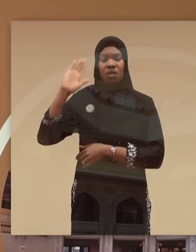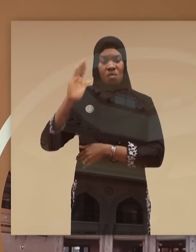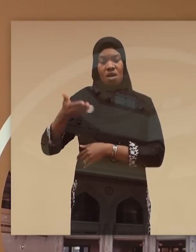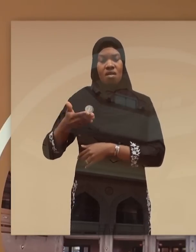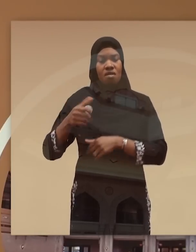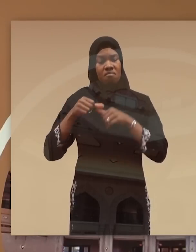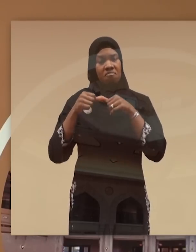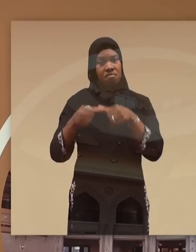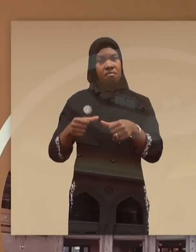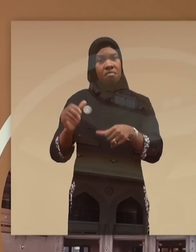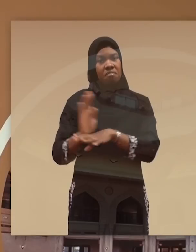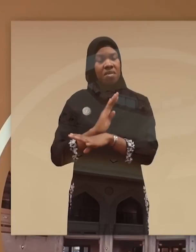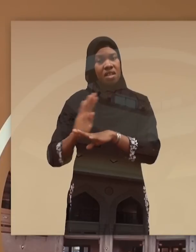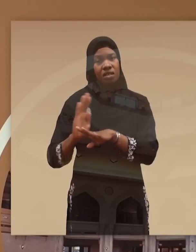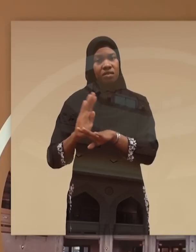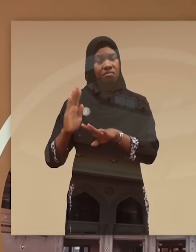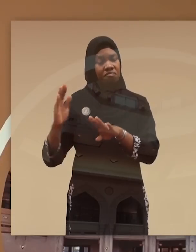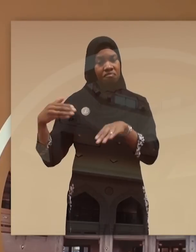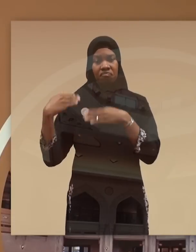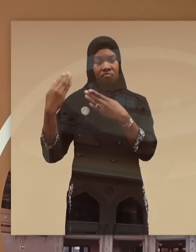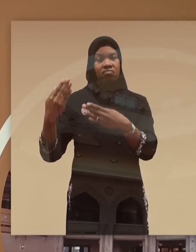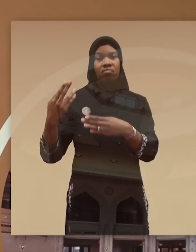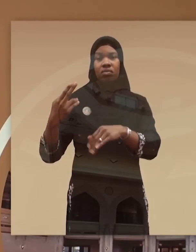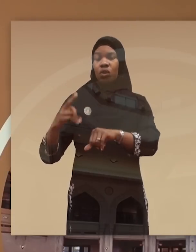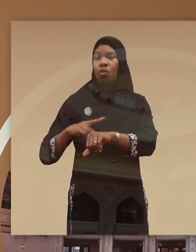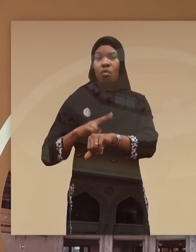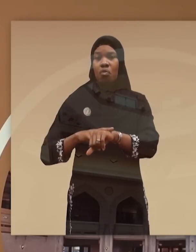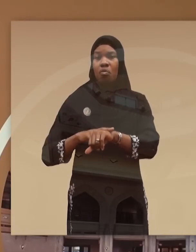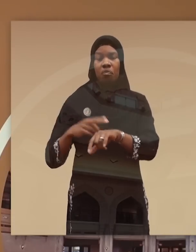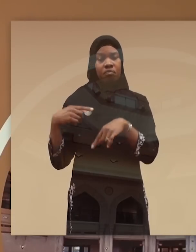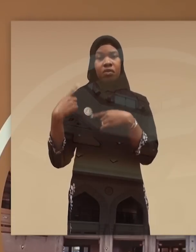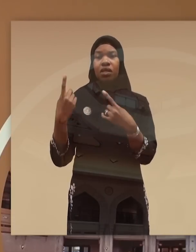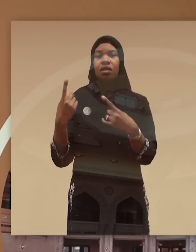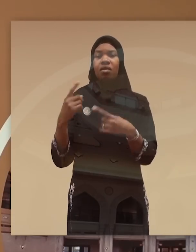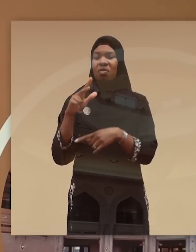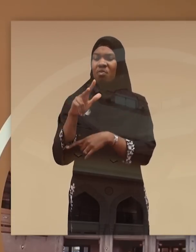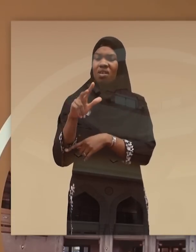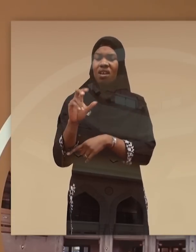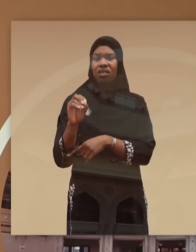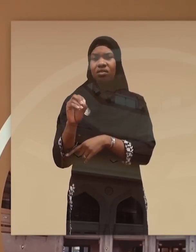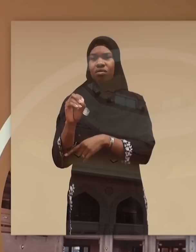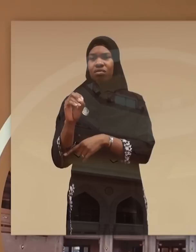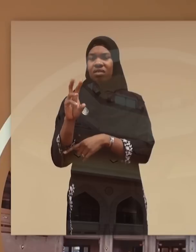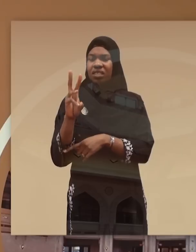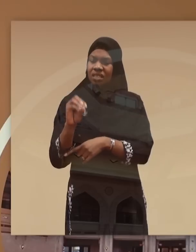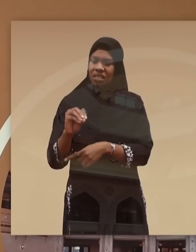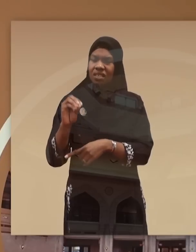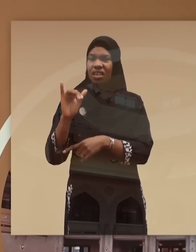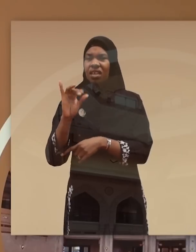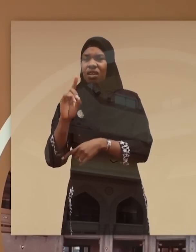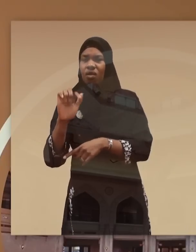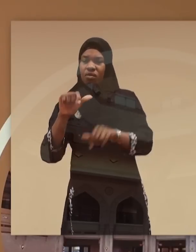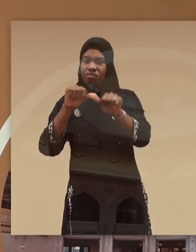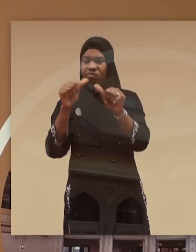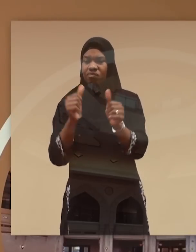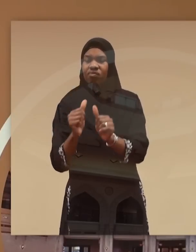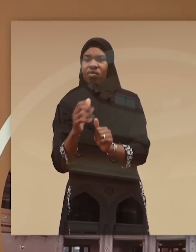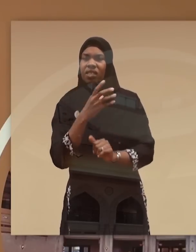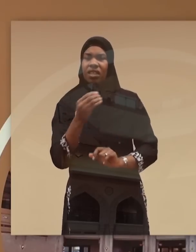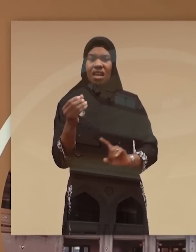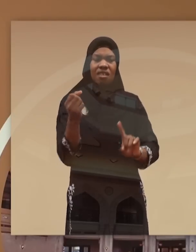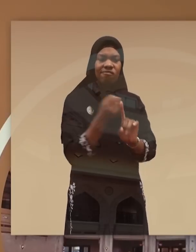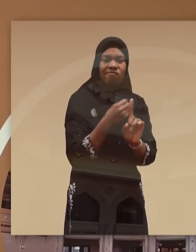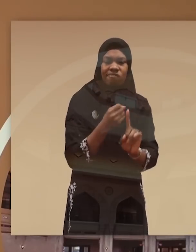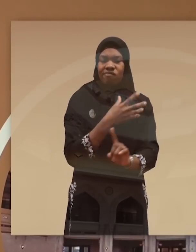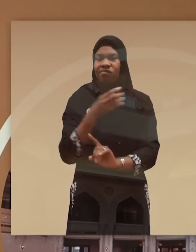usual. The 360 idols and all the corruption and all the abuses and all of the